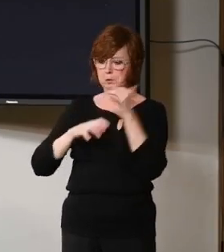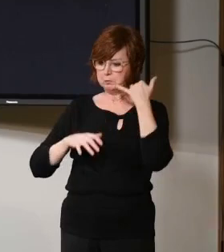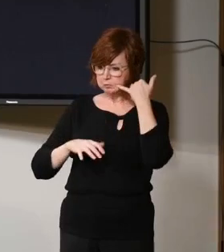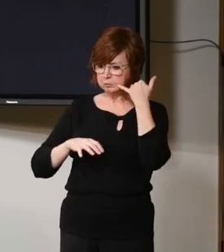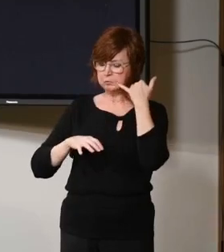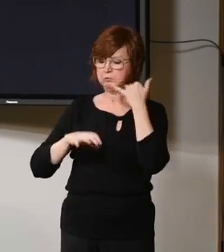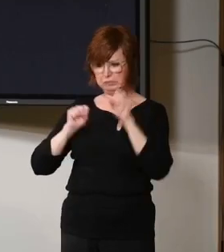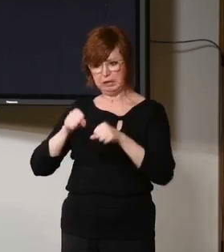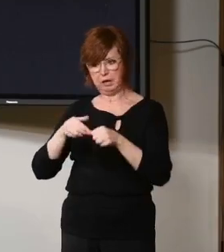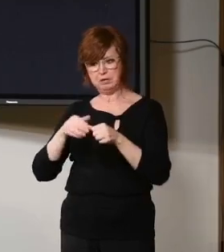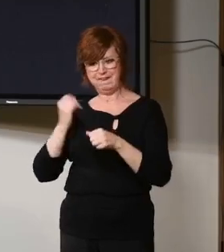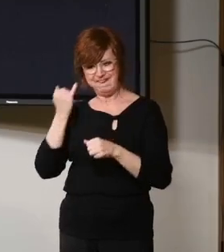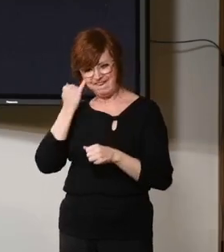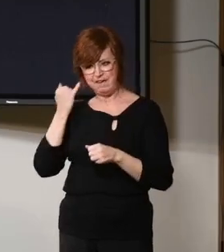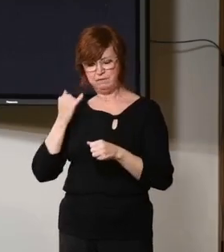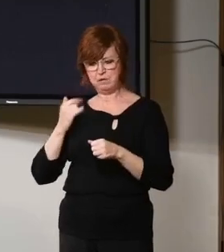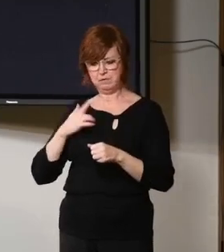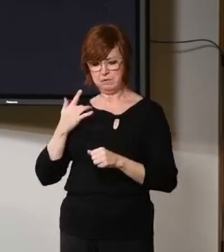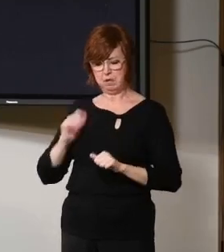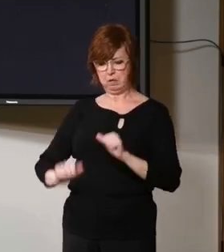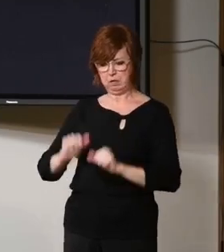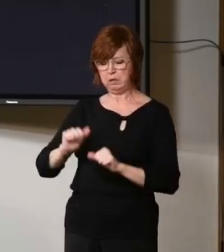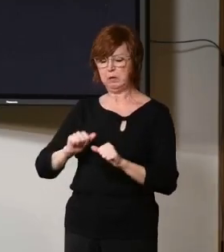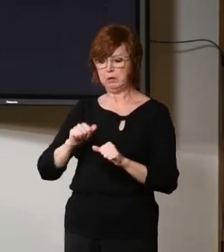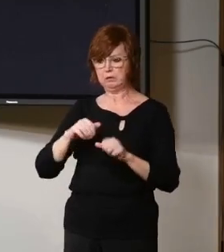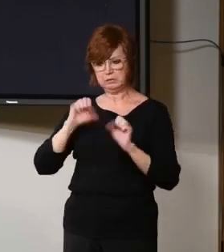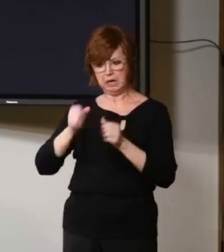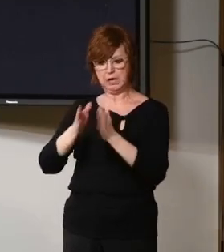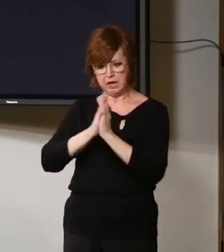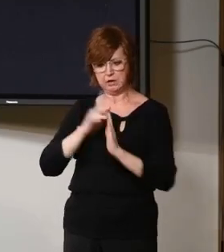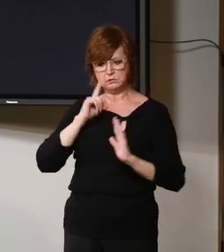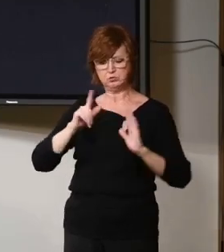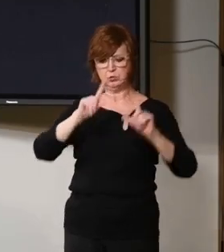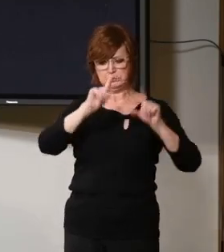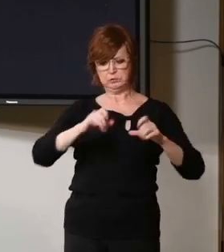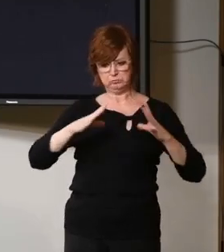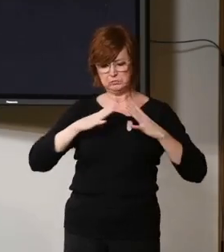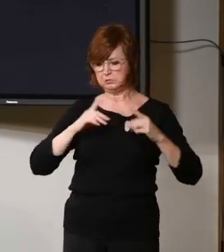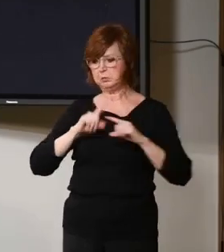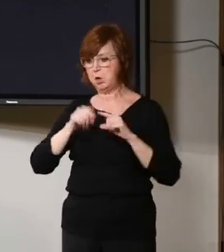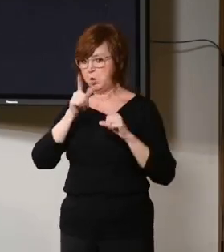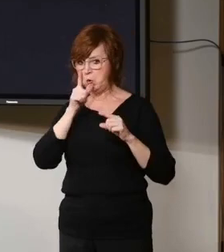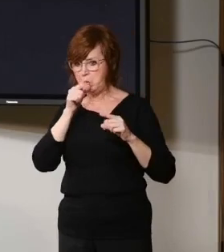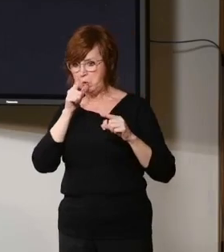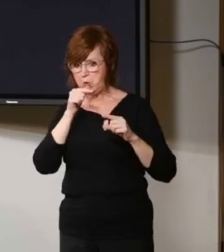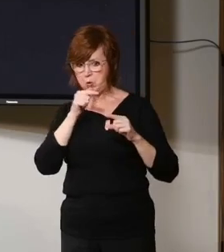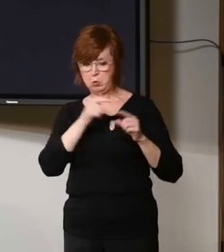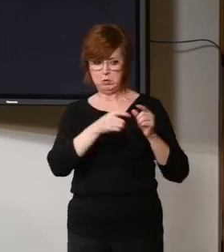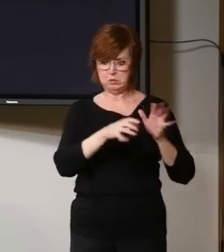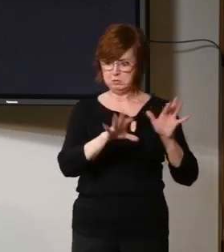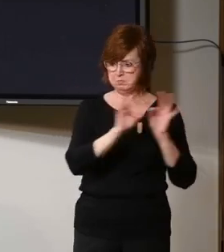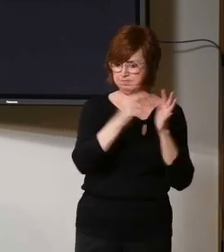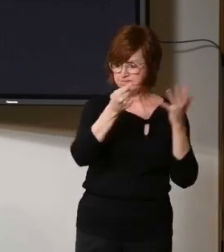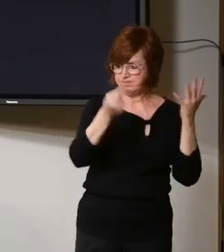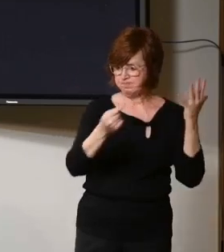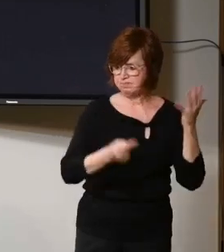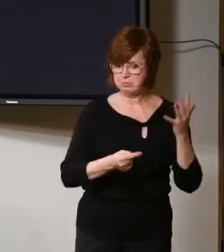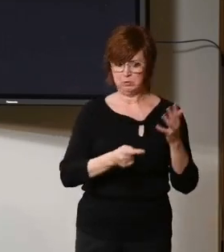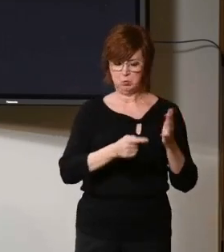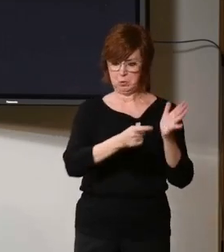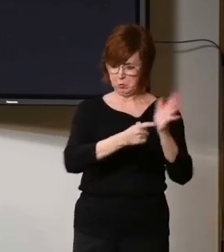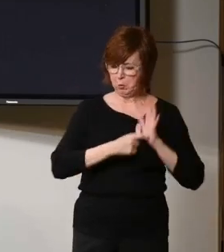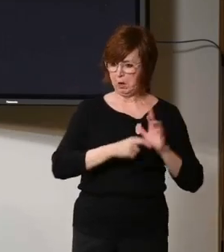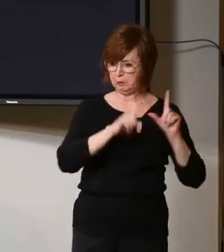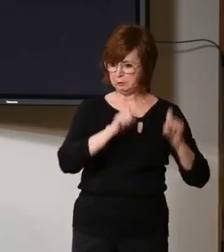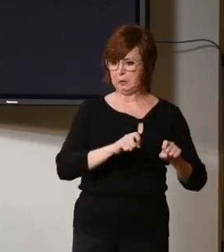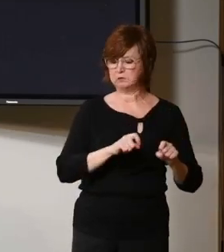request testing. But we all have to conserve testing for people who need it the most. And so if you're well, we don't need testing. If you have a